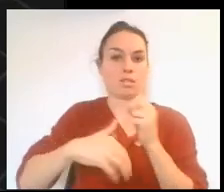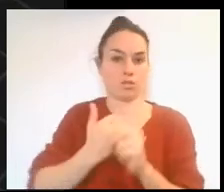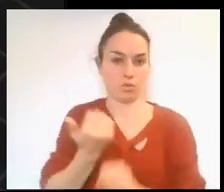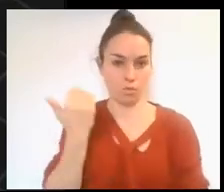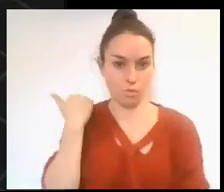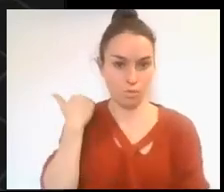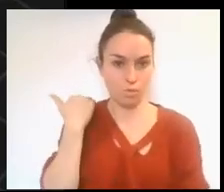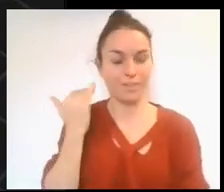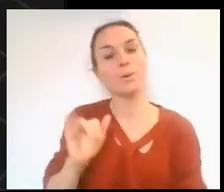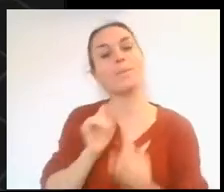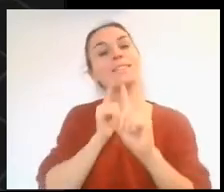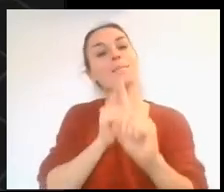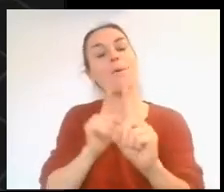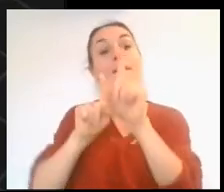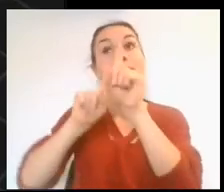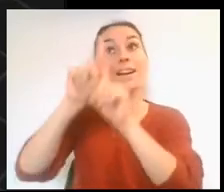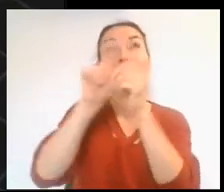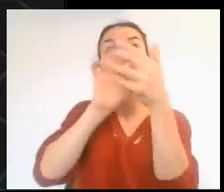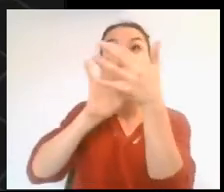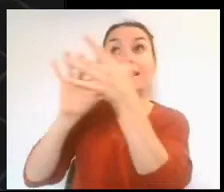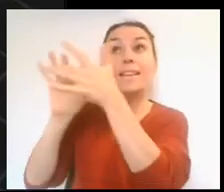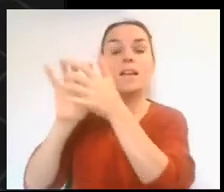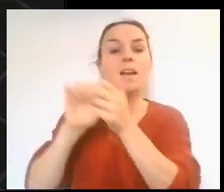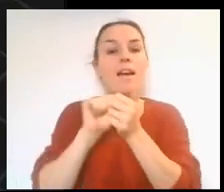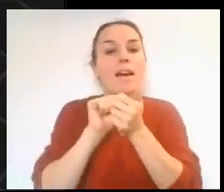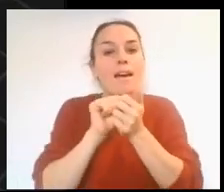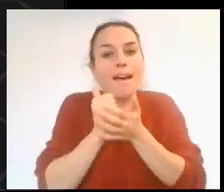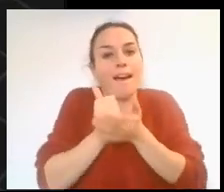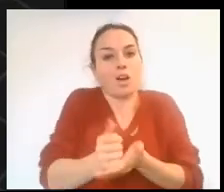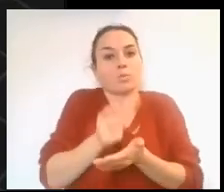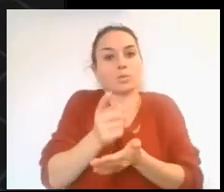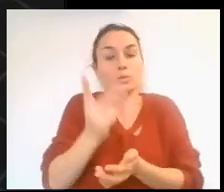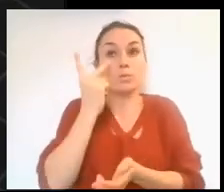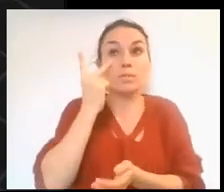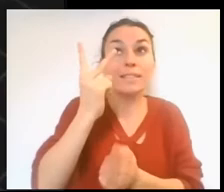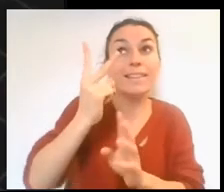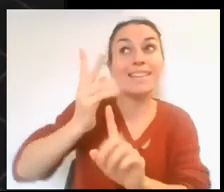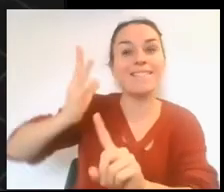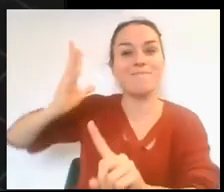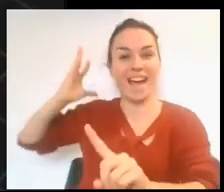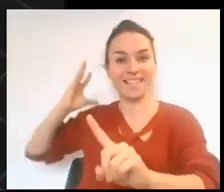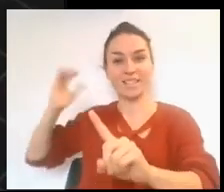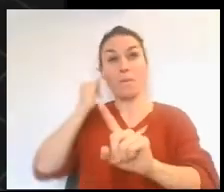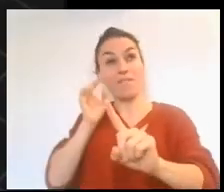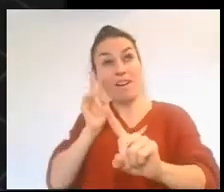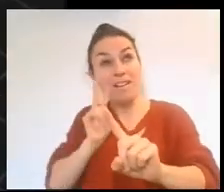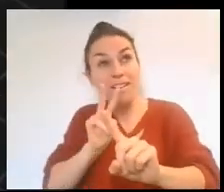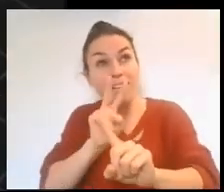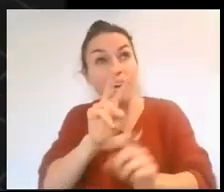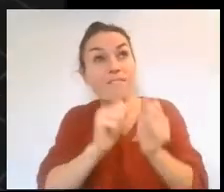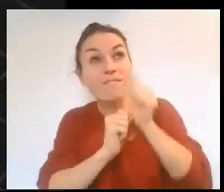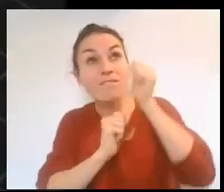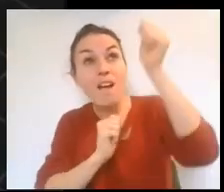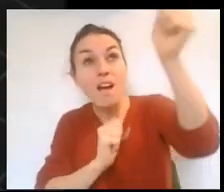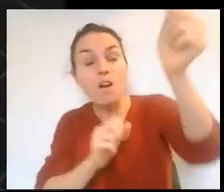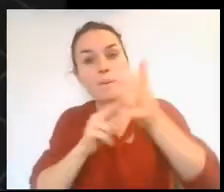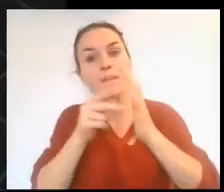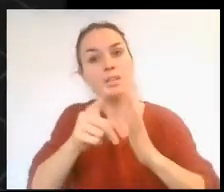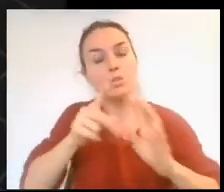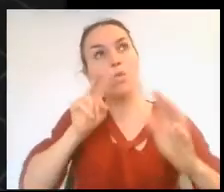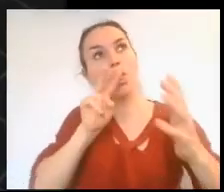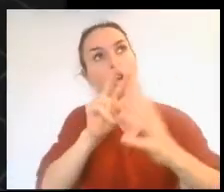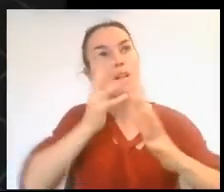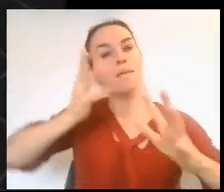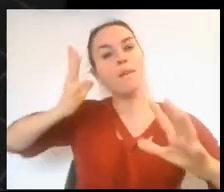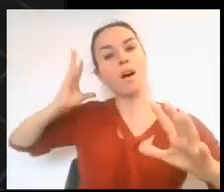directly into the past. The further out you look, the further back in time you are looking. And so we can reconstruct the